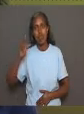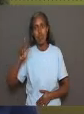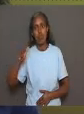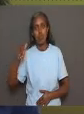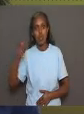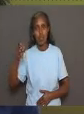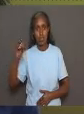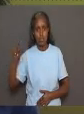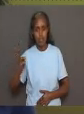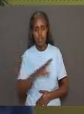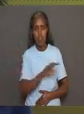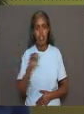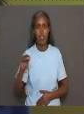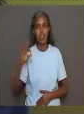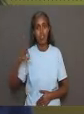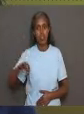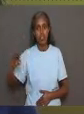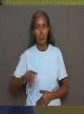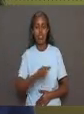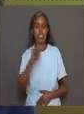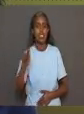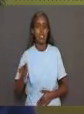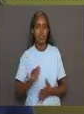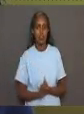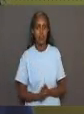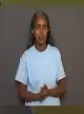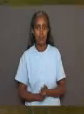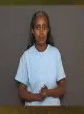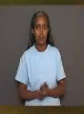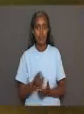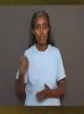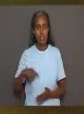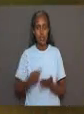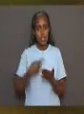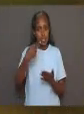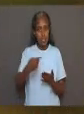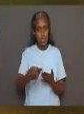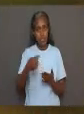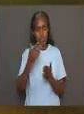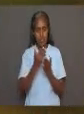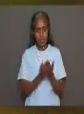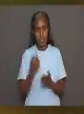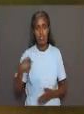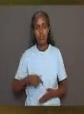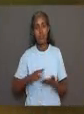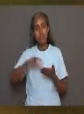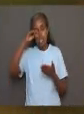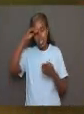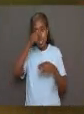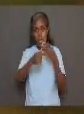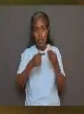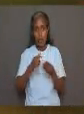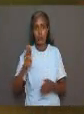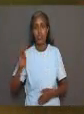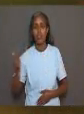frequency polygon, and a frequency curve. In our next lesson, we